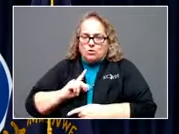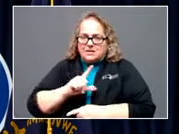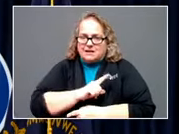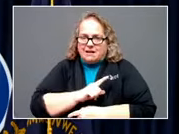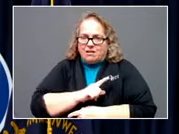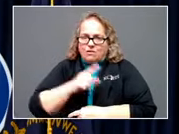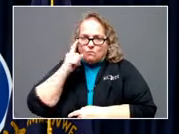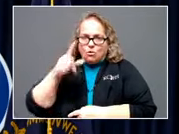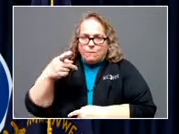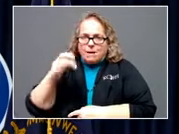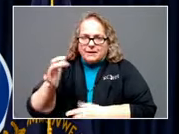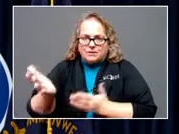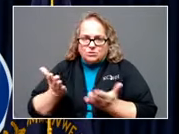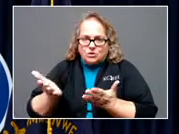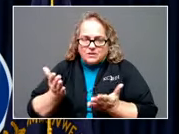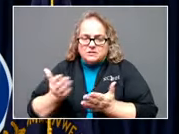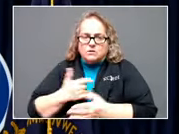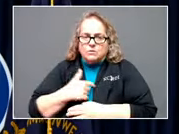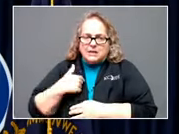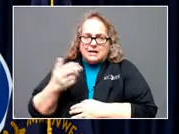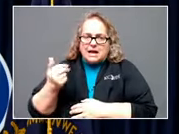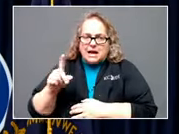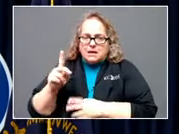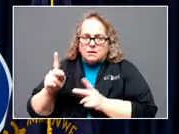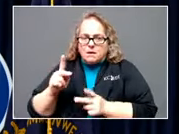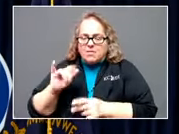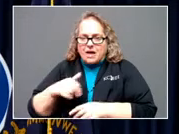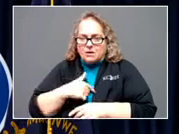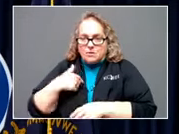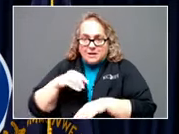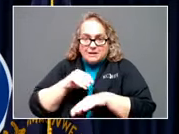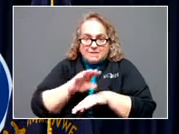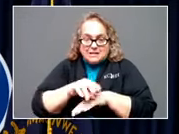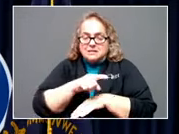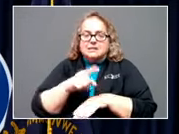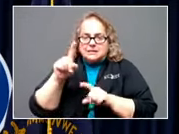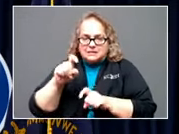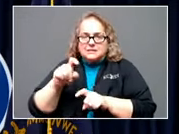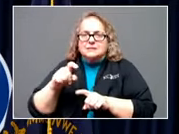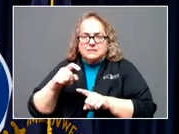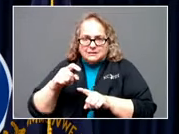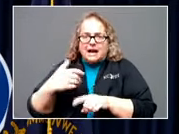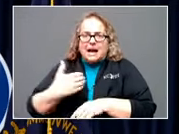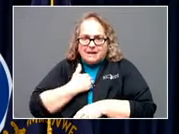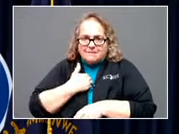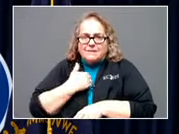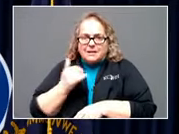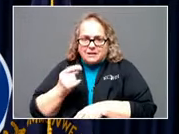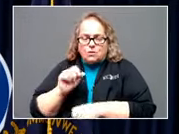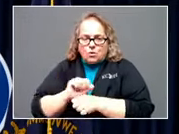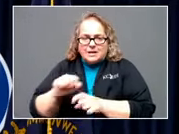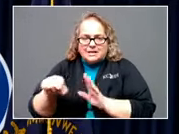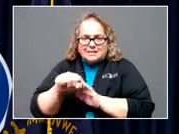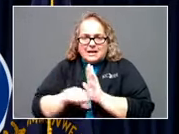services. We've had people that we've been advised have tested positive, sure, that work in state government, but we haven't seen any